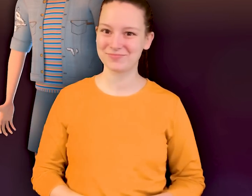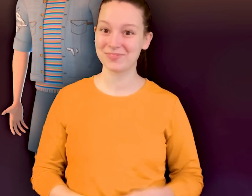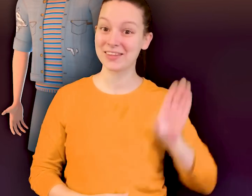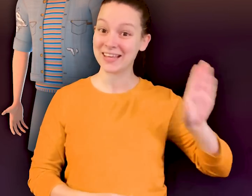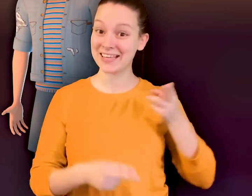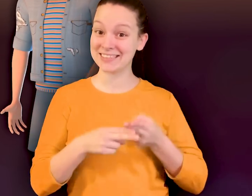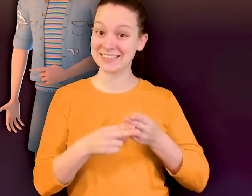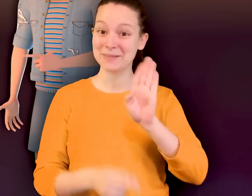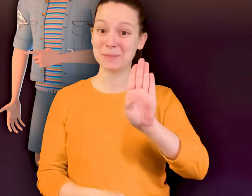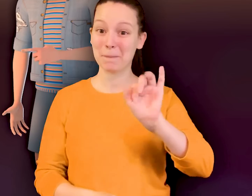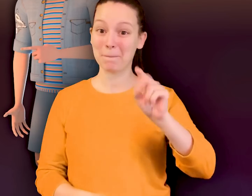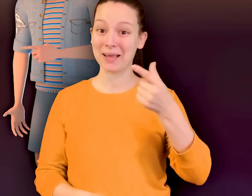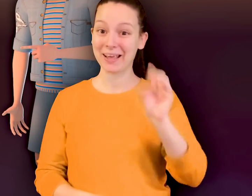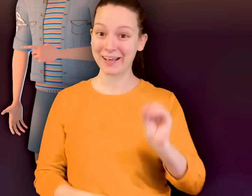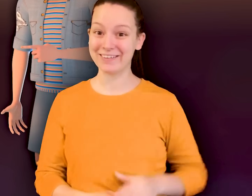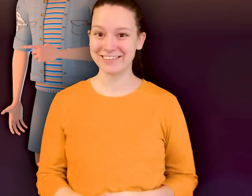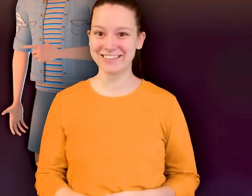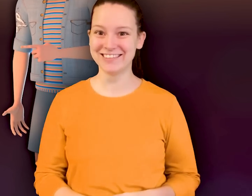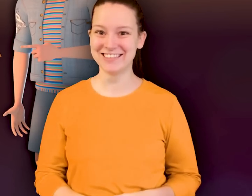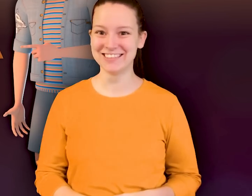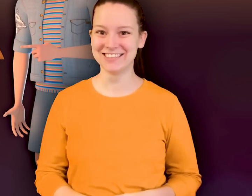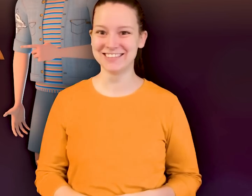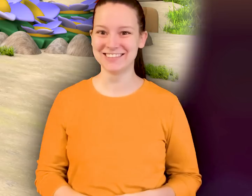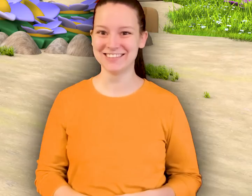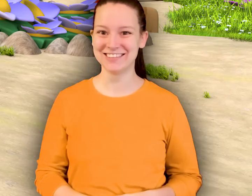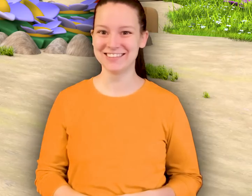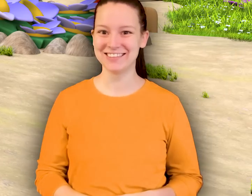end and Bingo was his name